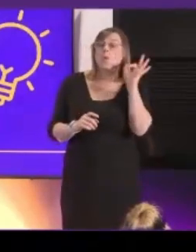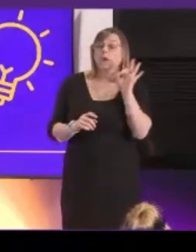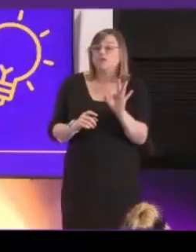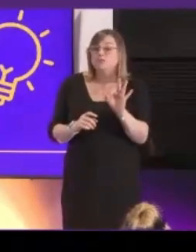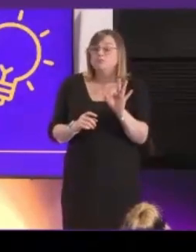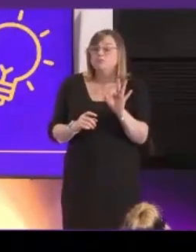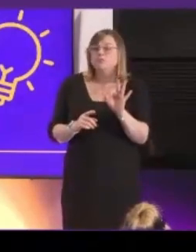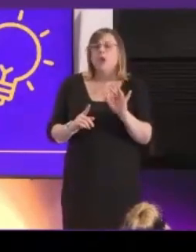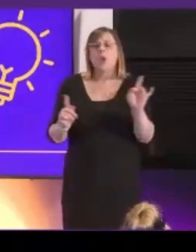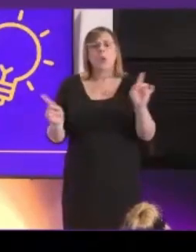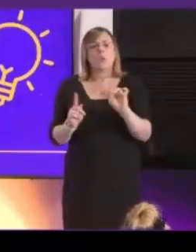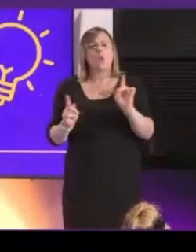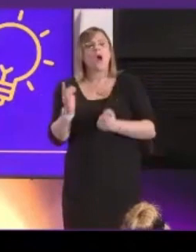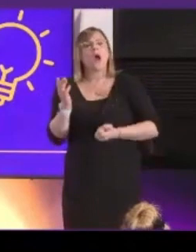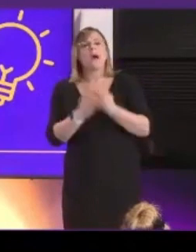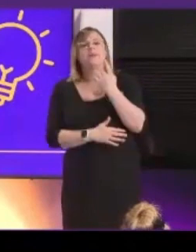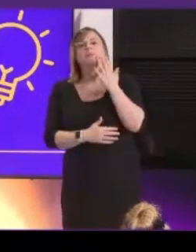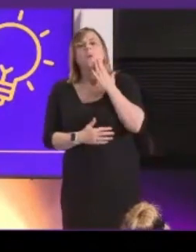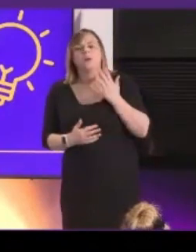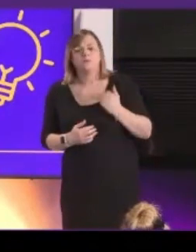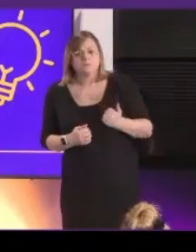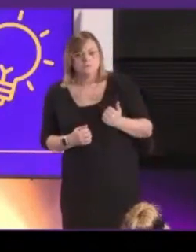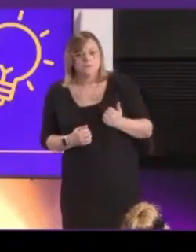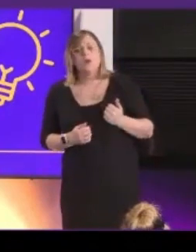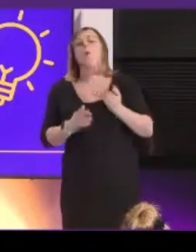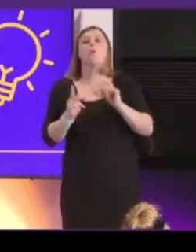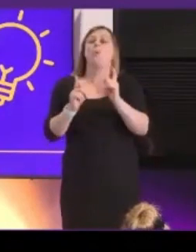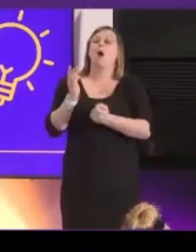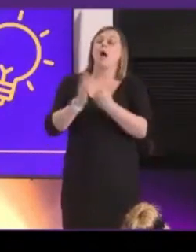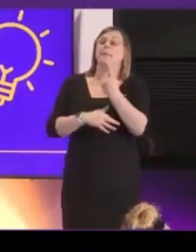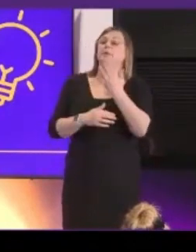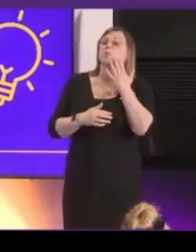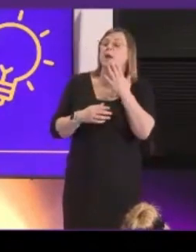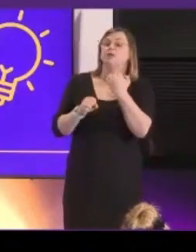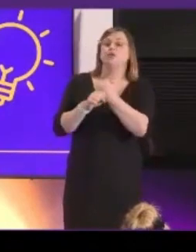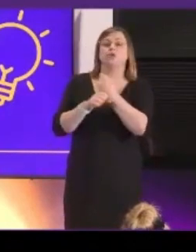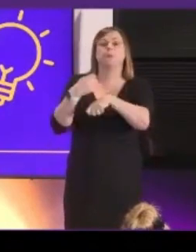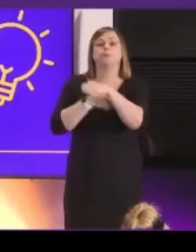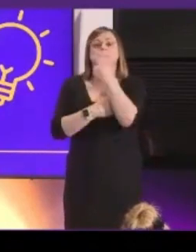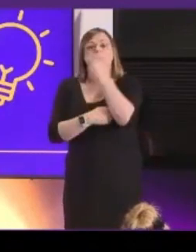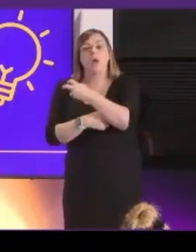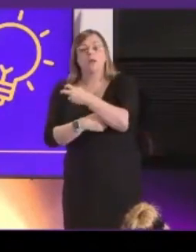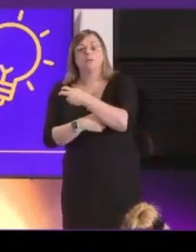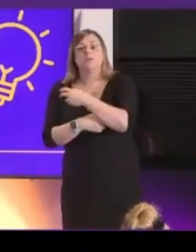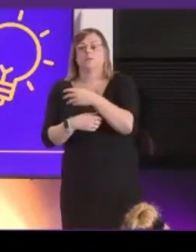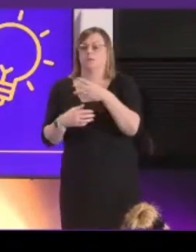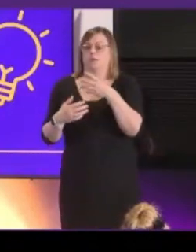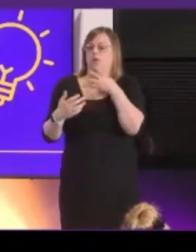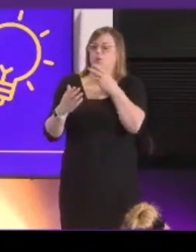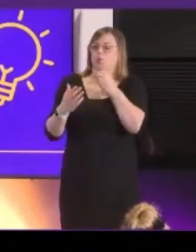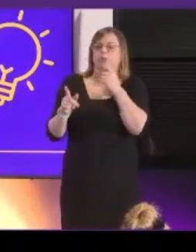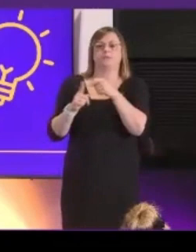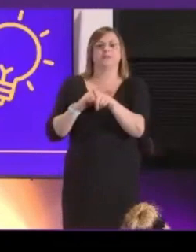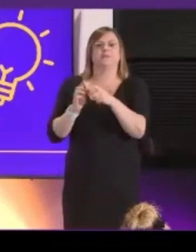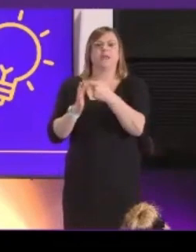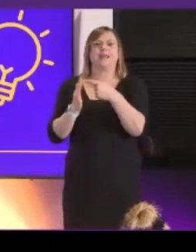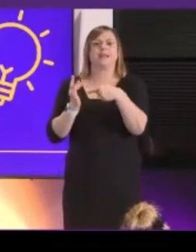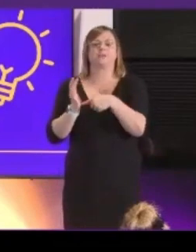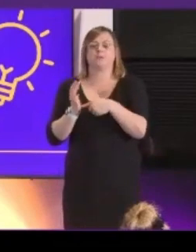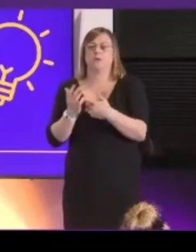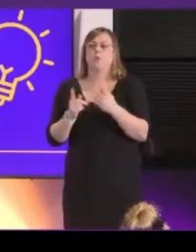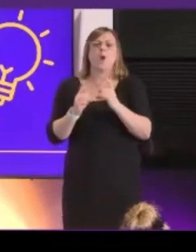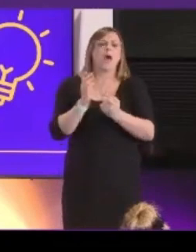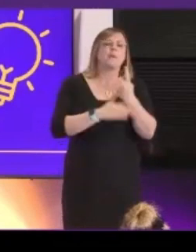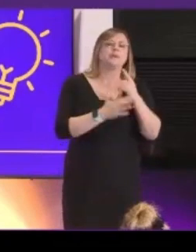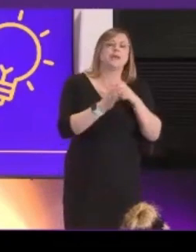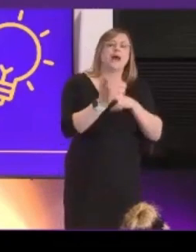question: what happens when? What happens when George loses his sight when he's using a piece of kit? What happens when Anna